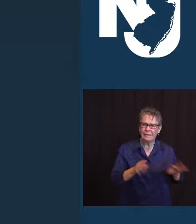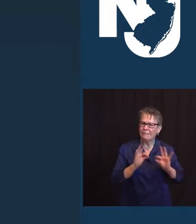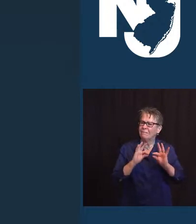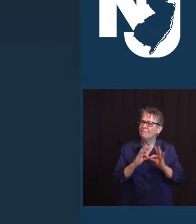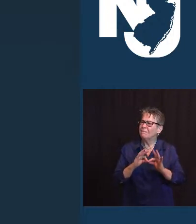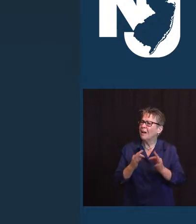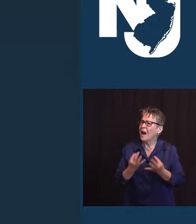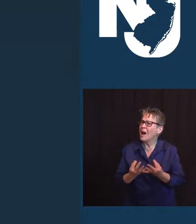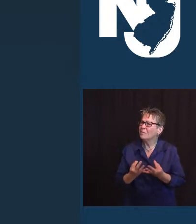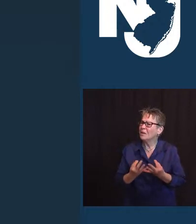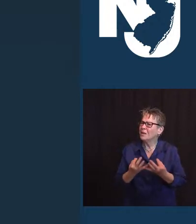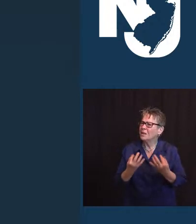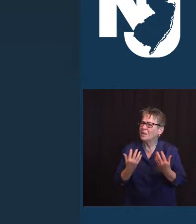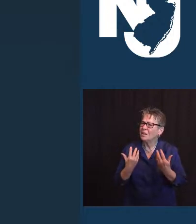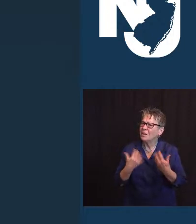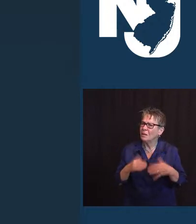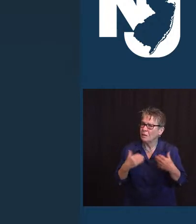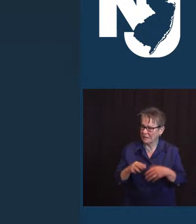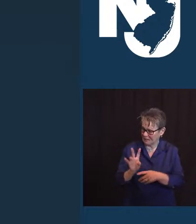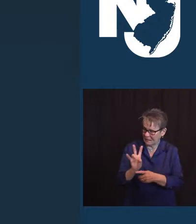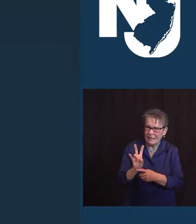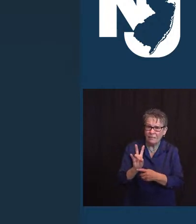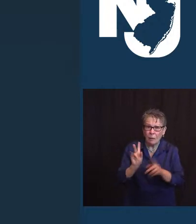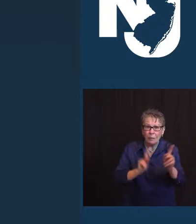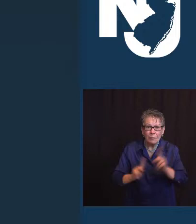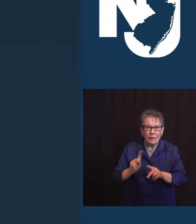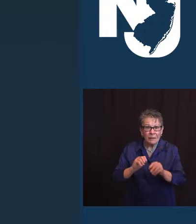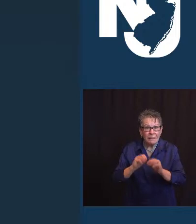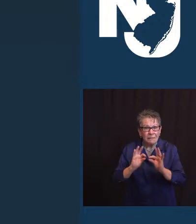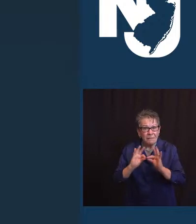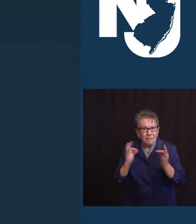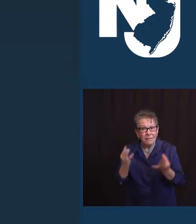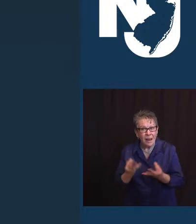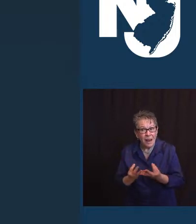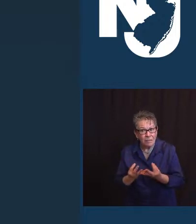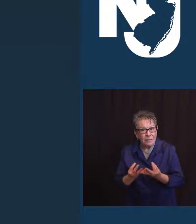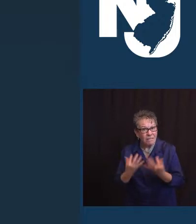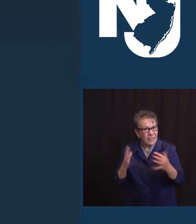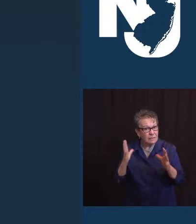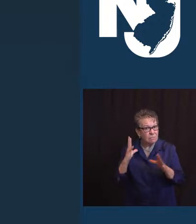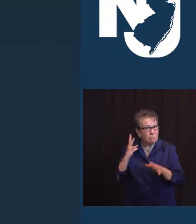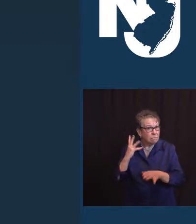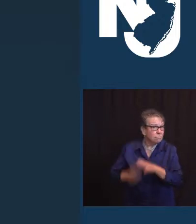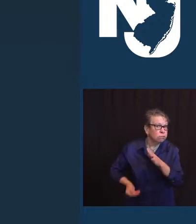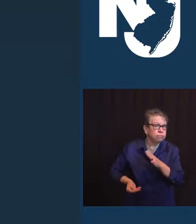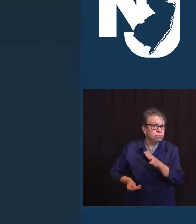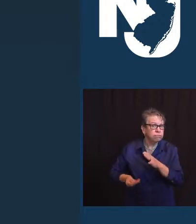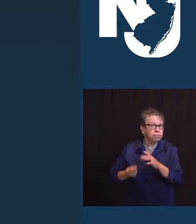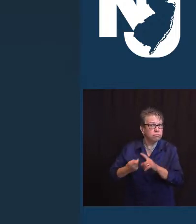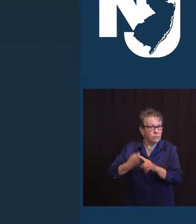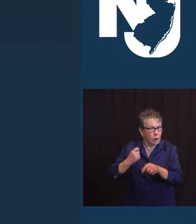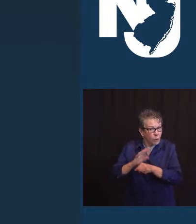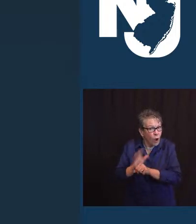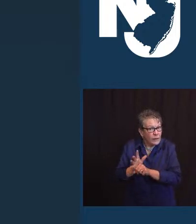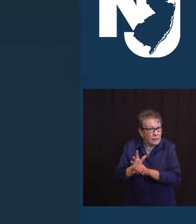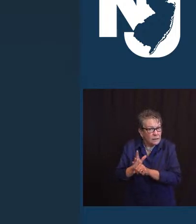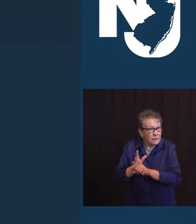their family, either living in Garfield or in Patterson, have been lost to COVID.